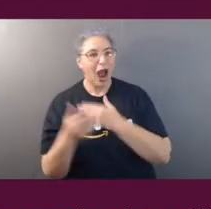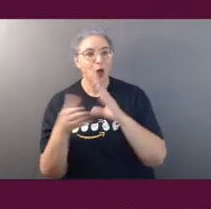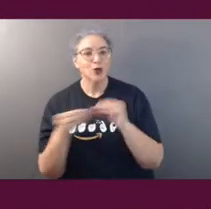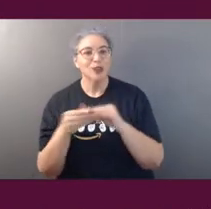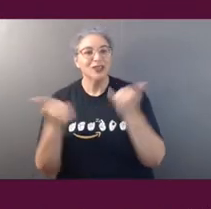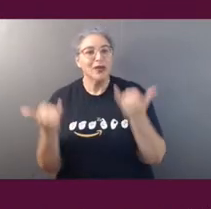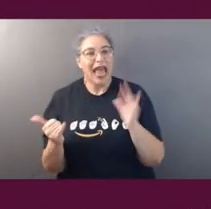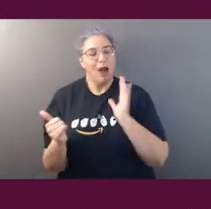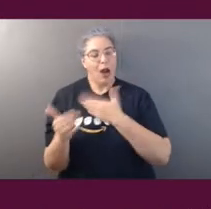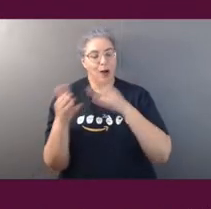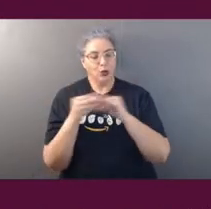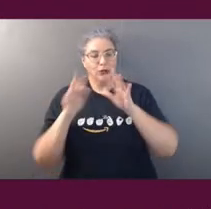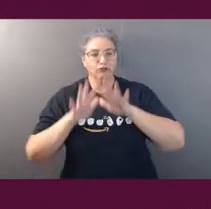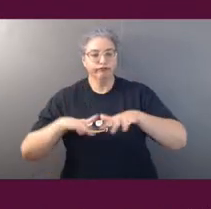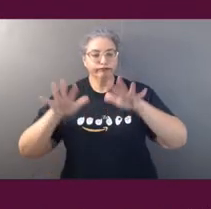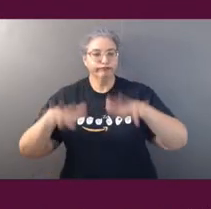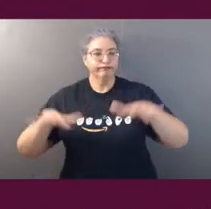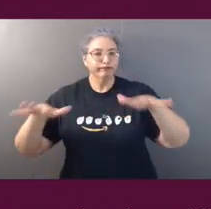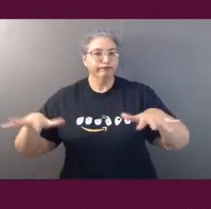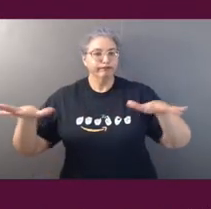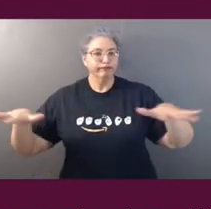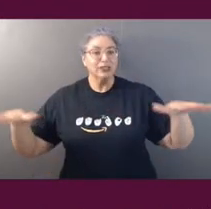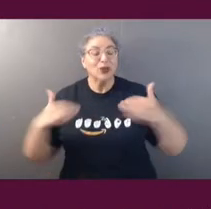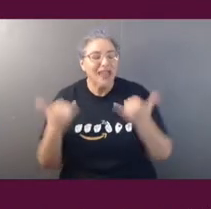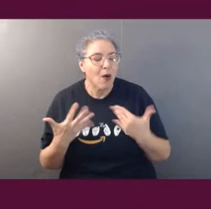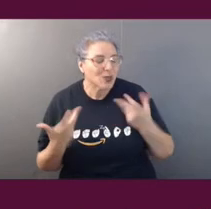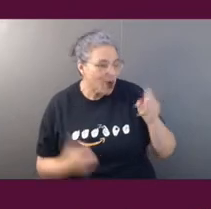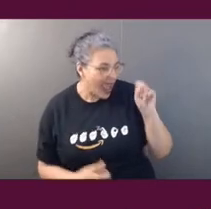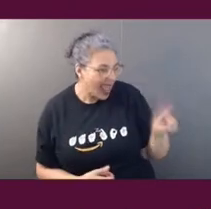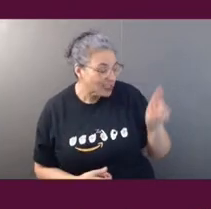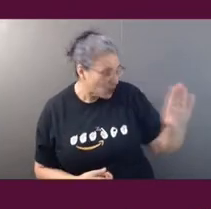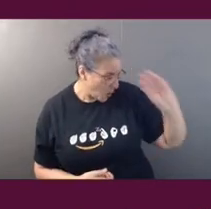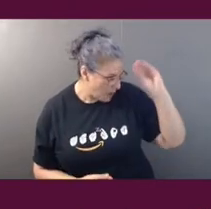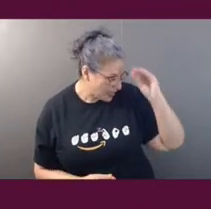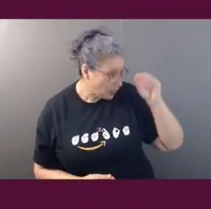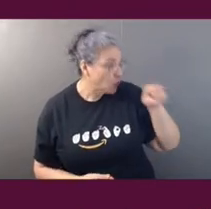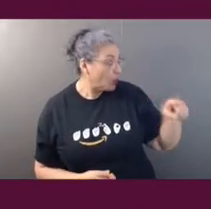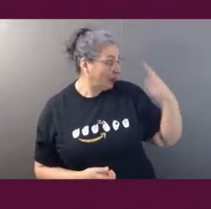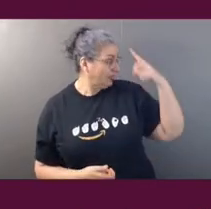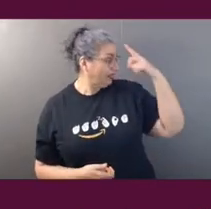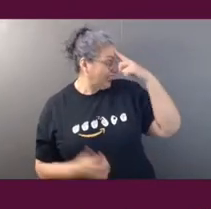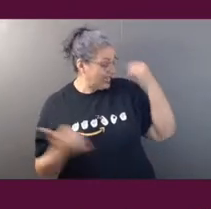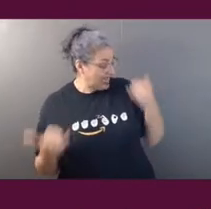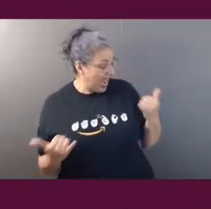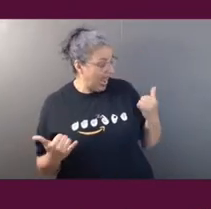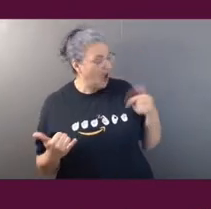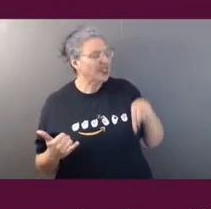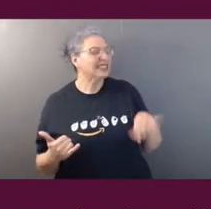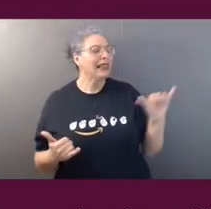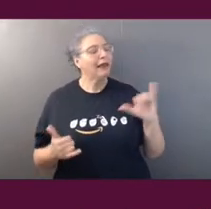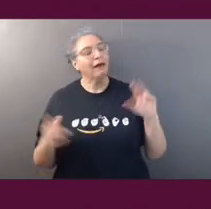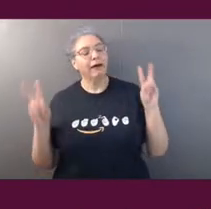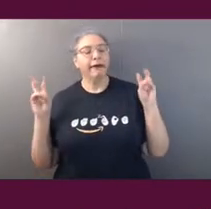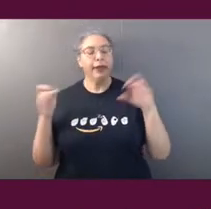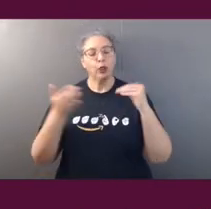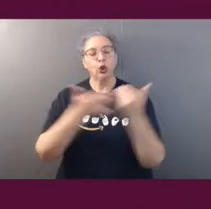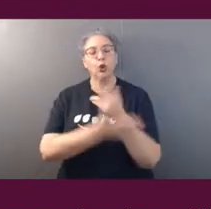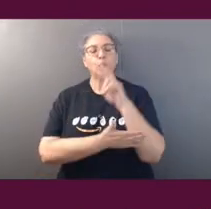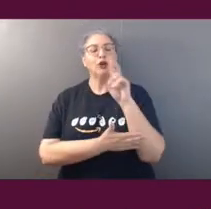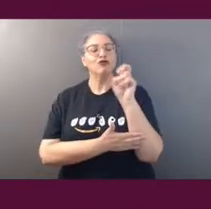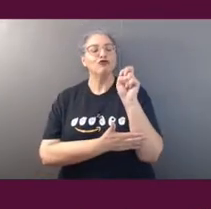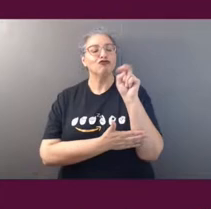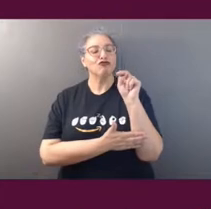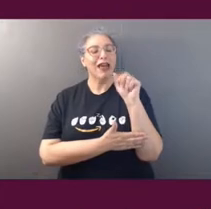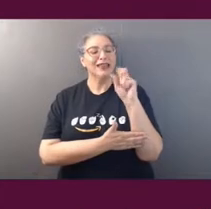get it, we are getting those stories told. I wanted to ask you, in your opinion, do you think we are living in a new